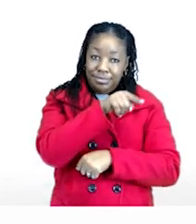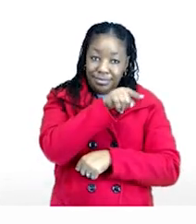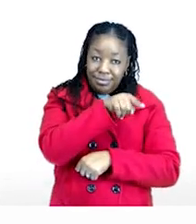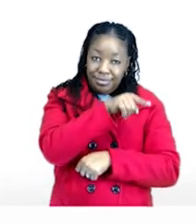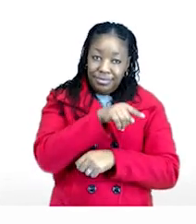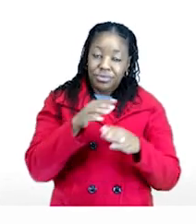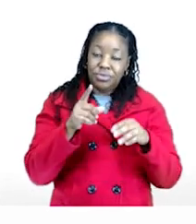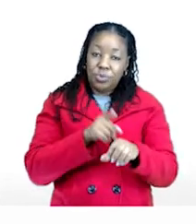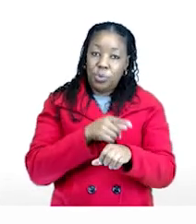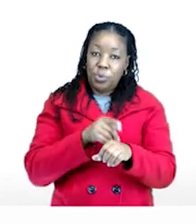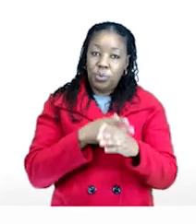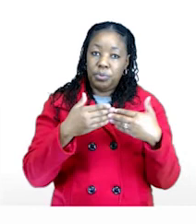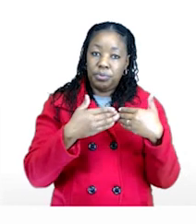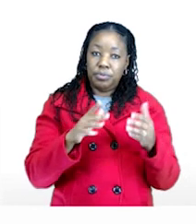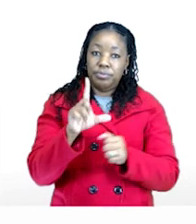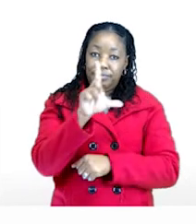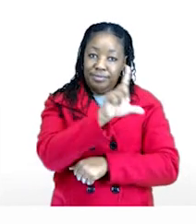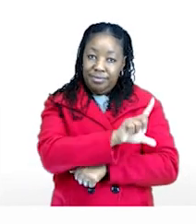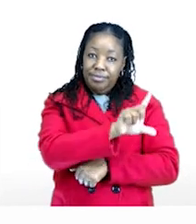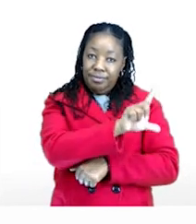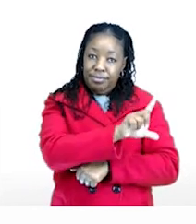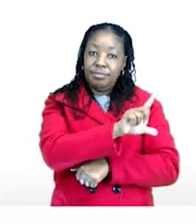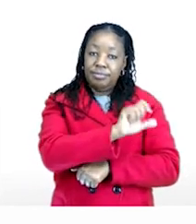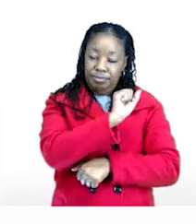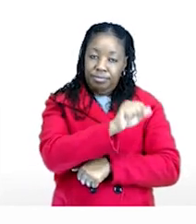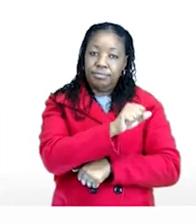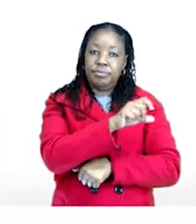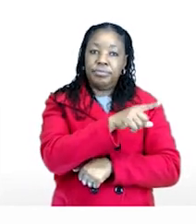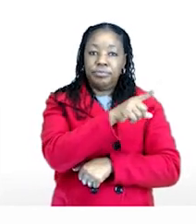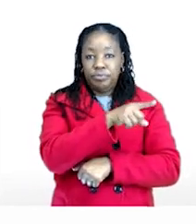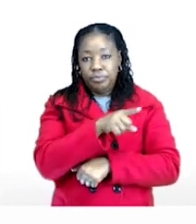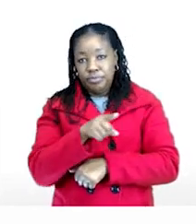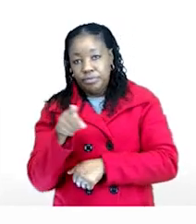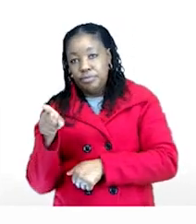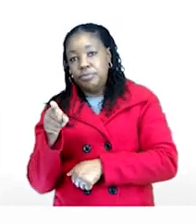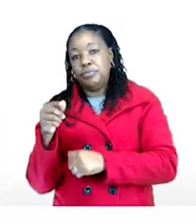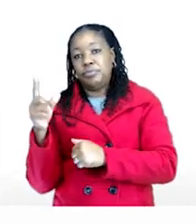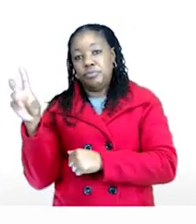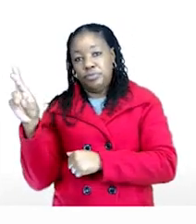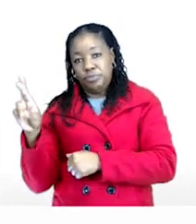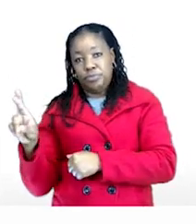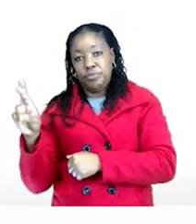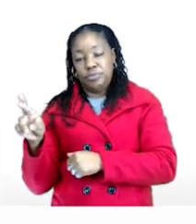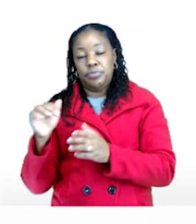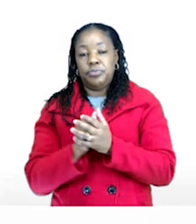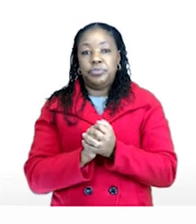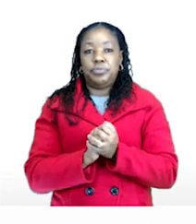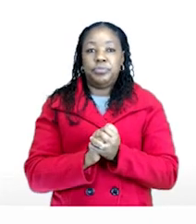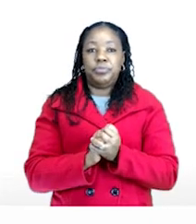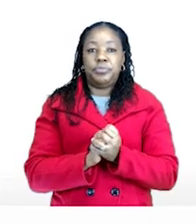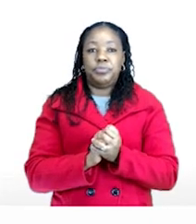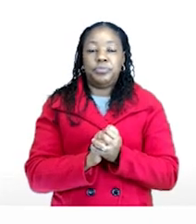work, all the time we start from the left and we go to the right. Now we need